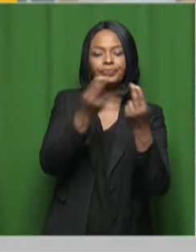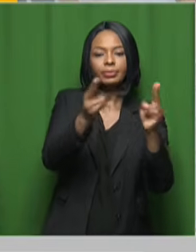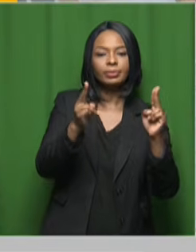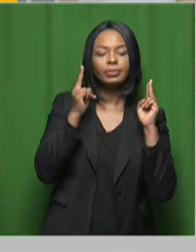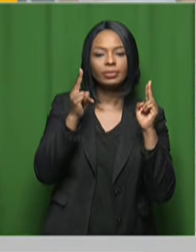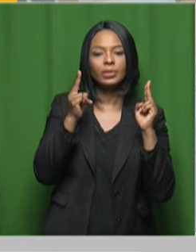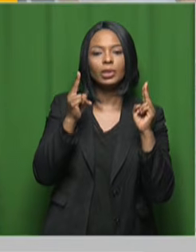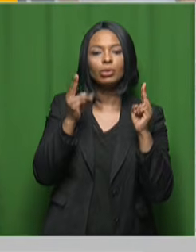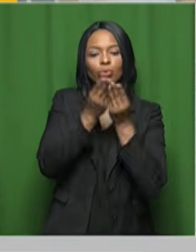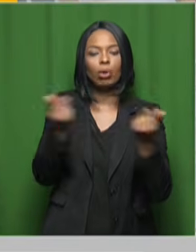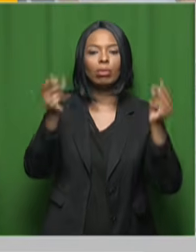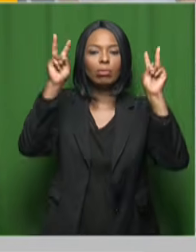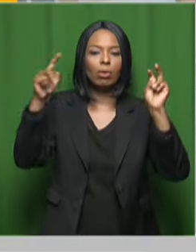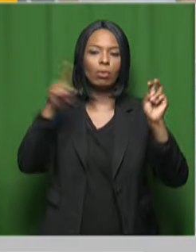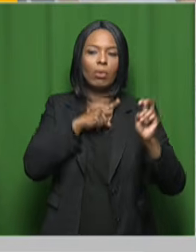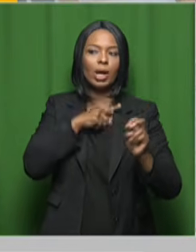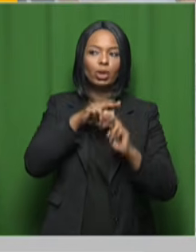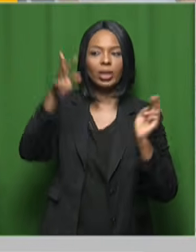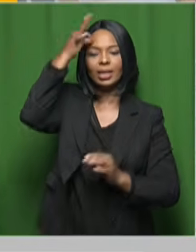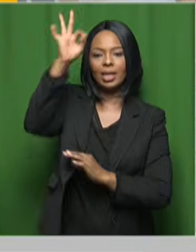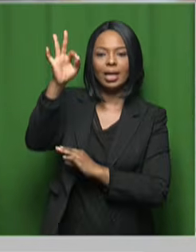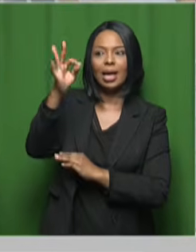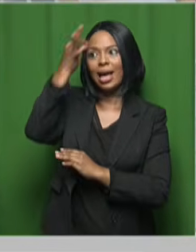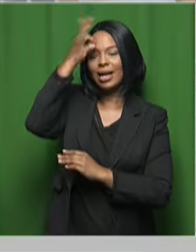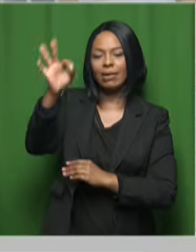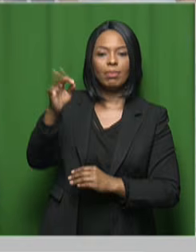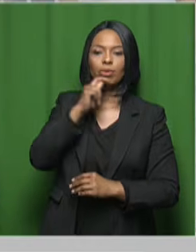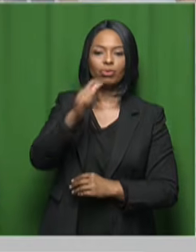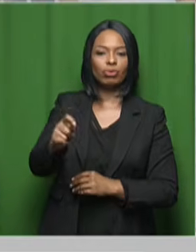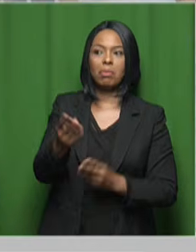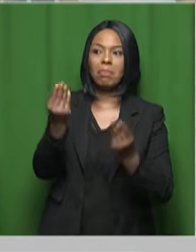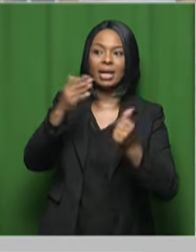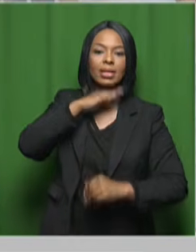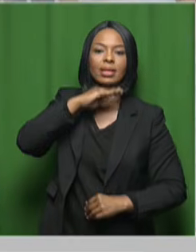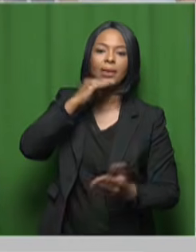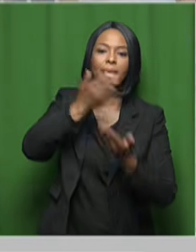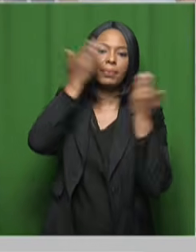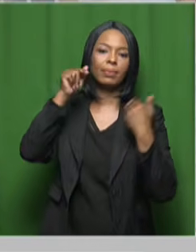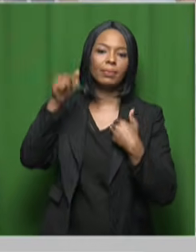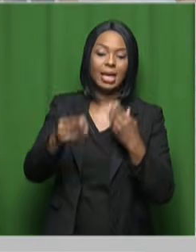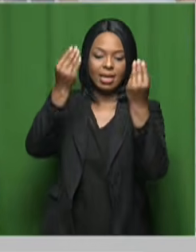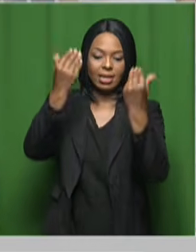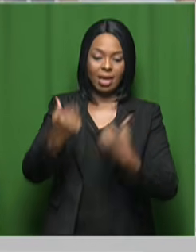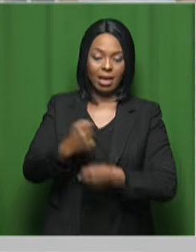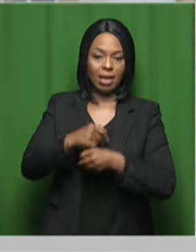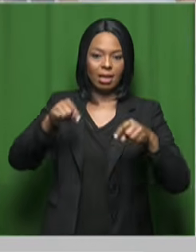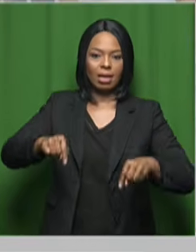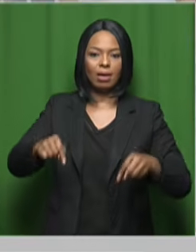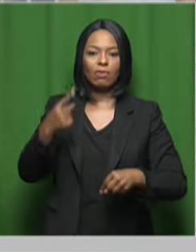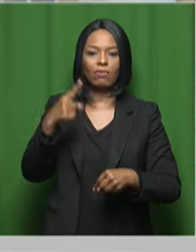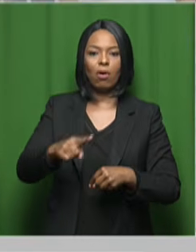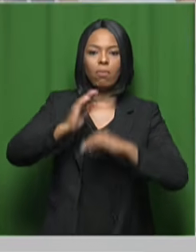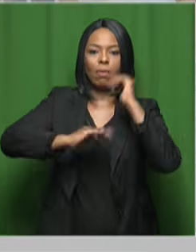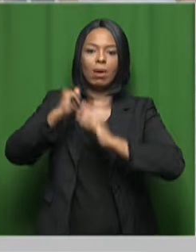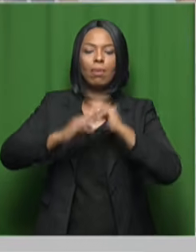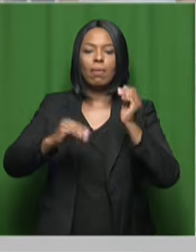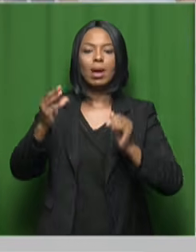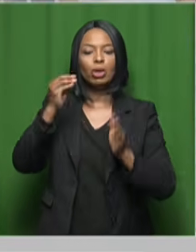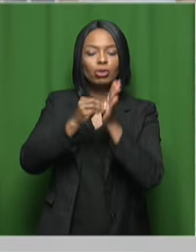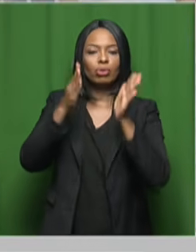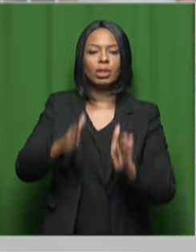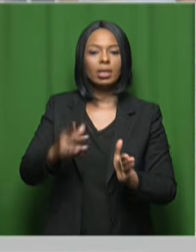to bridge the gap, because we don't think government have enough money in the fiscus to build student accommodation alone. So it's